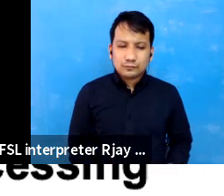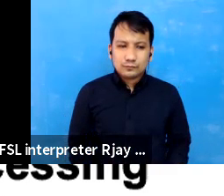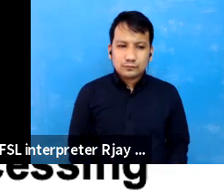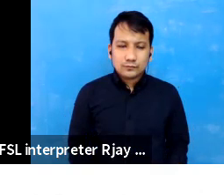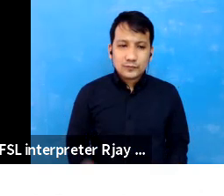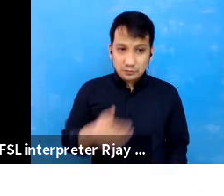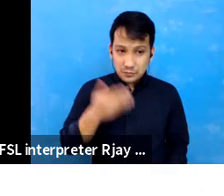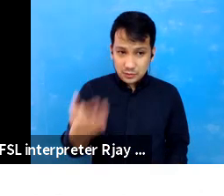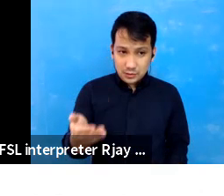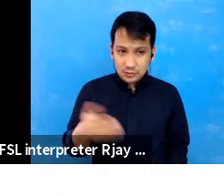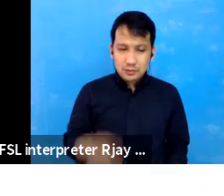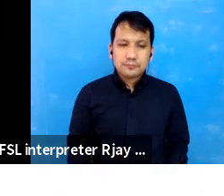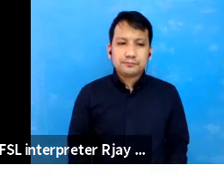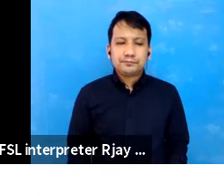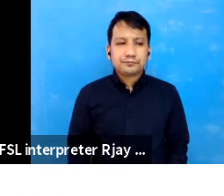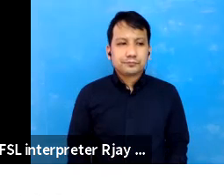Next slide, please.